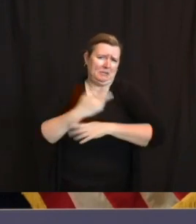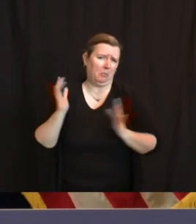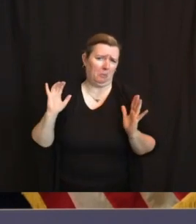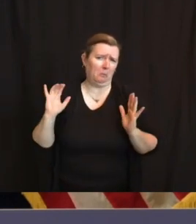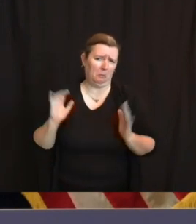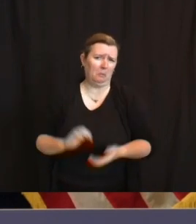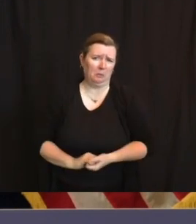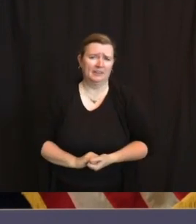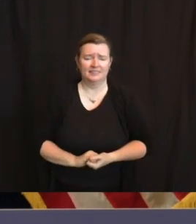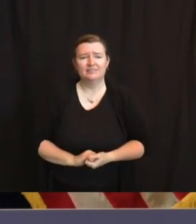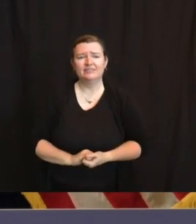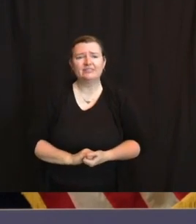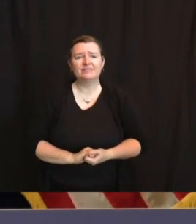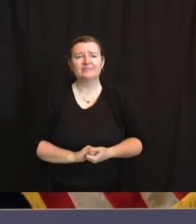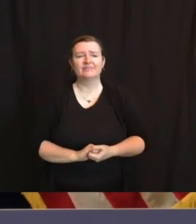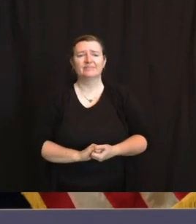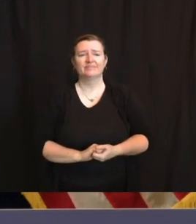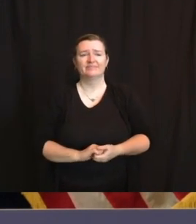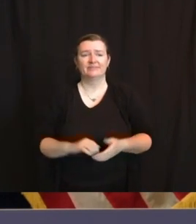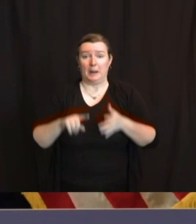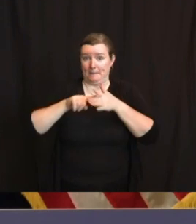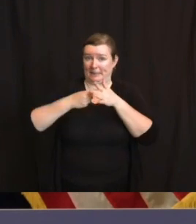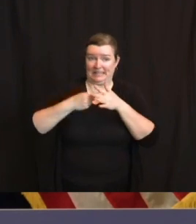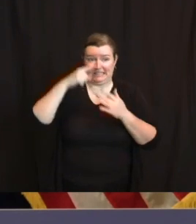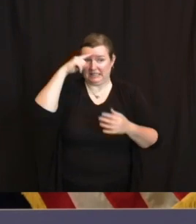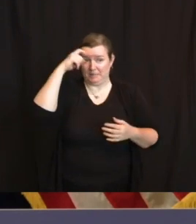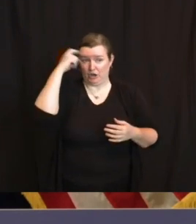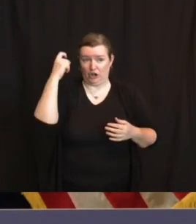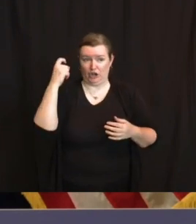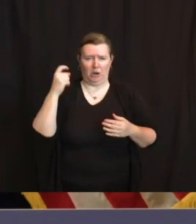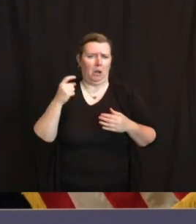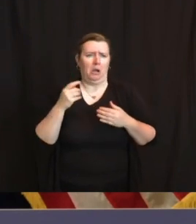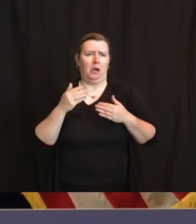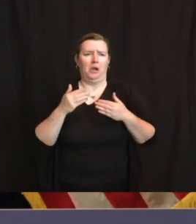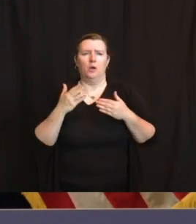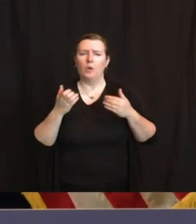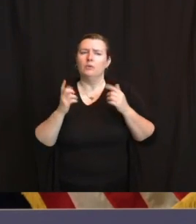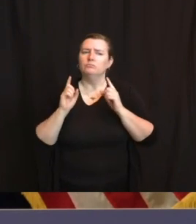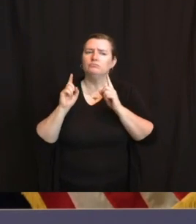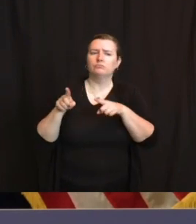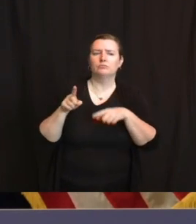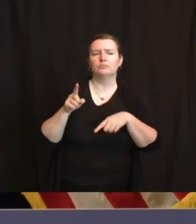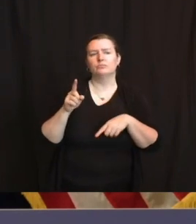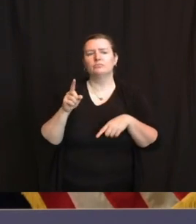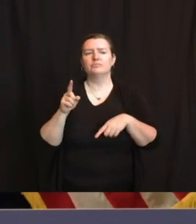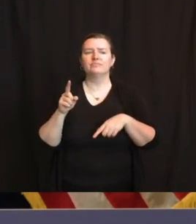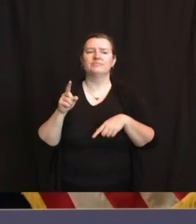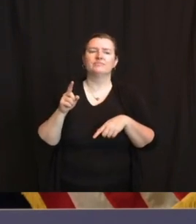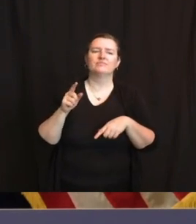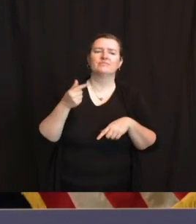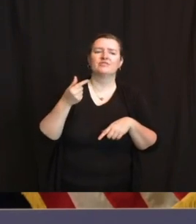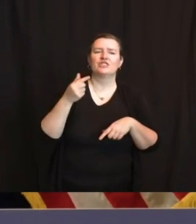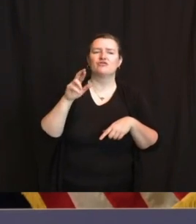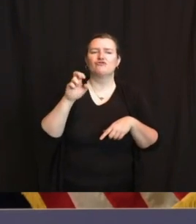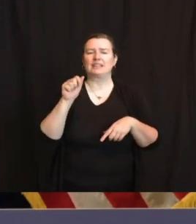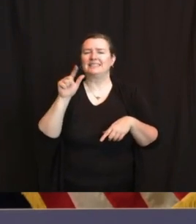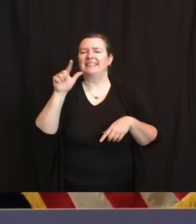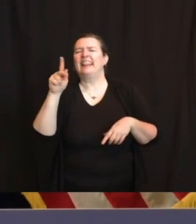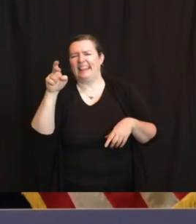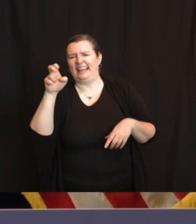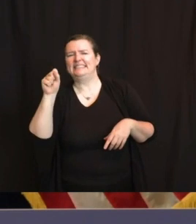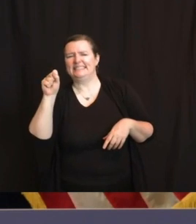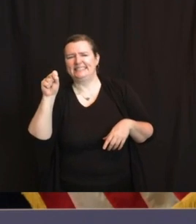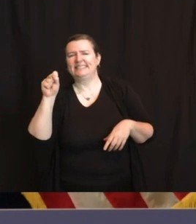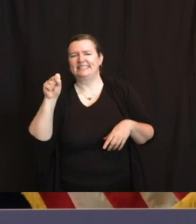of summer or soon thereafter, I'd get to one of our Great Lakes, and I will be money good on that. But I can't promise